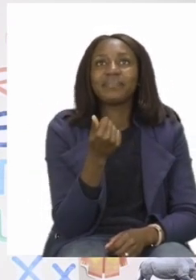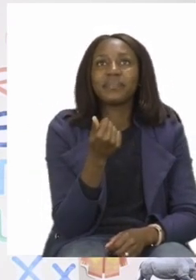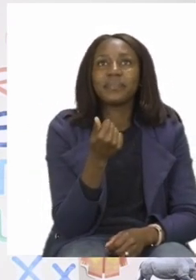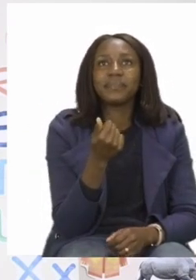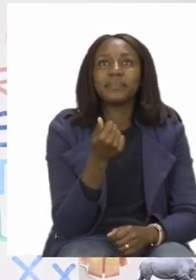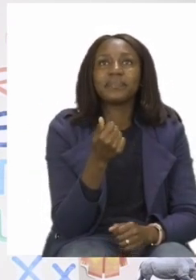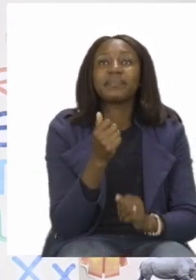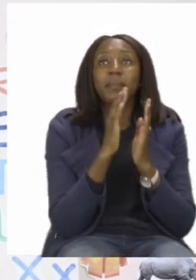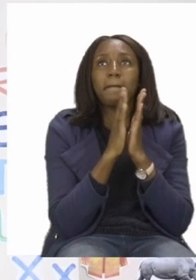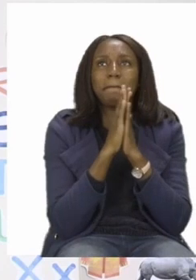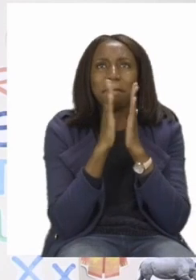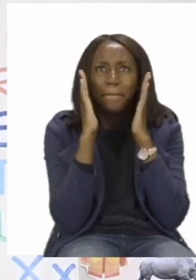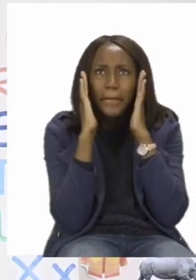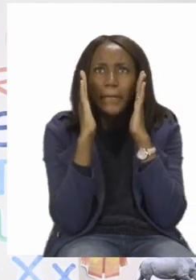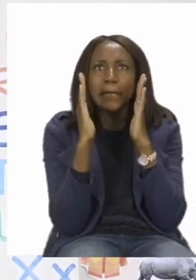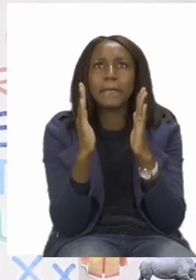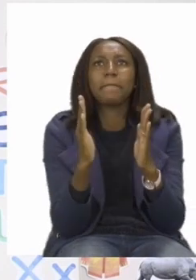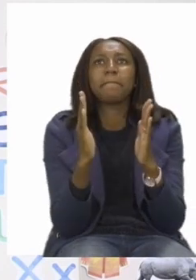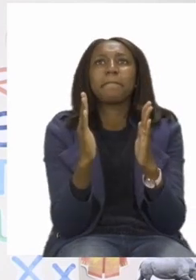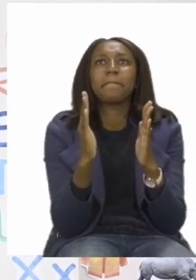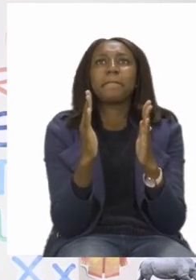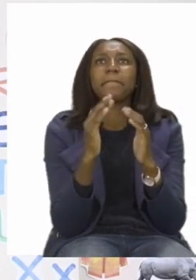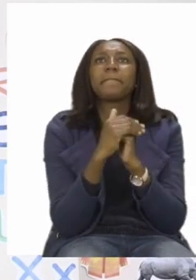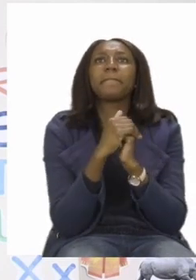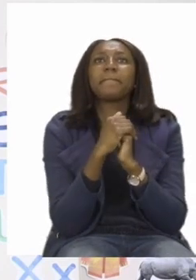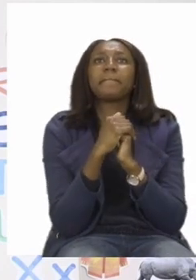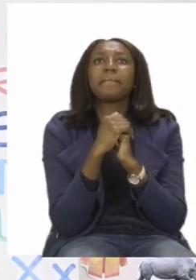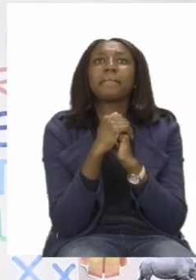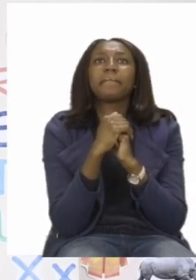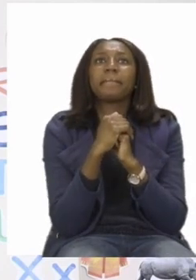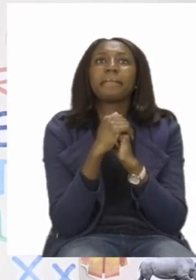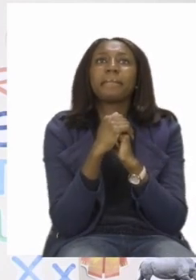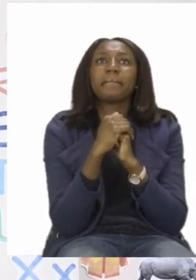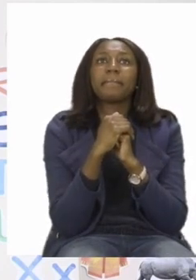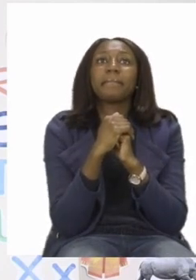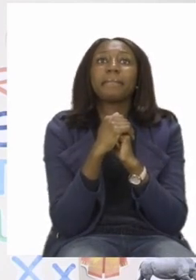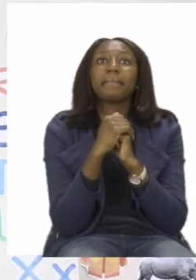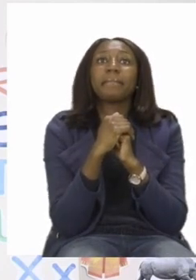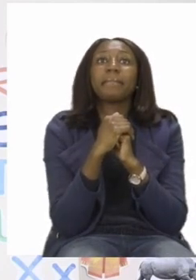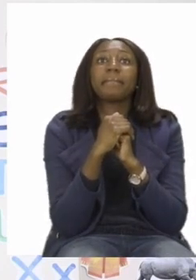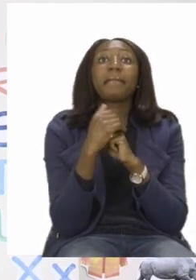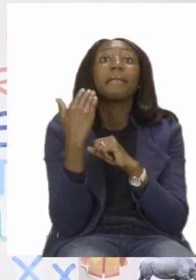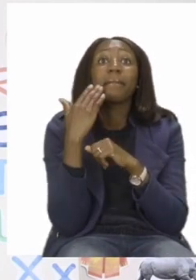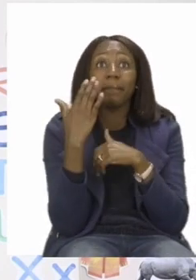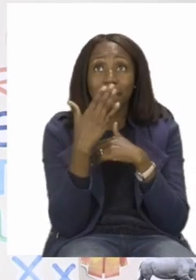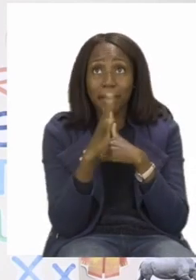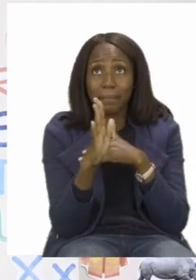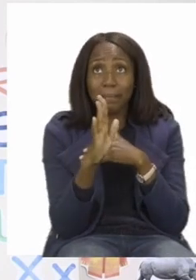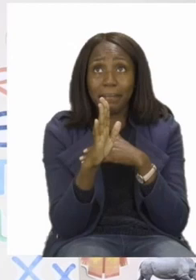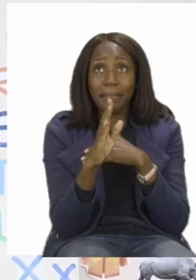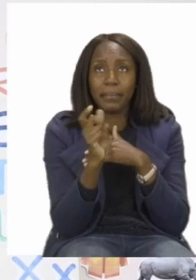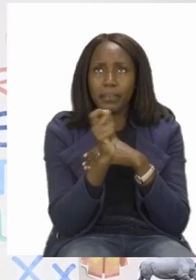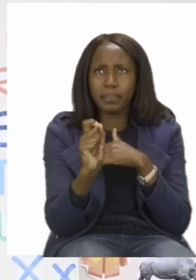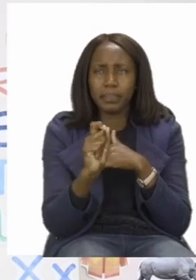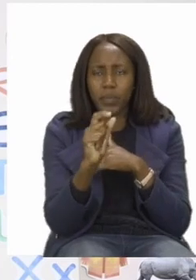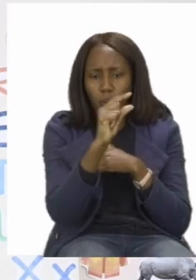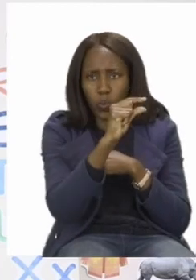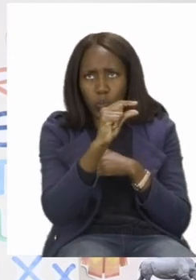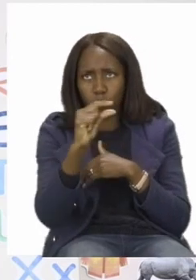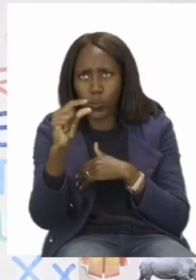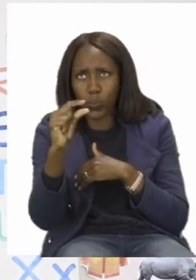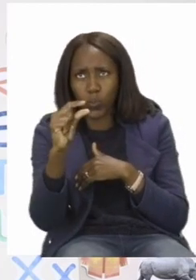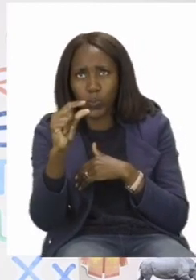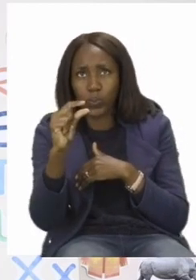pay close attention to all the clues. And when you get your answer, try and write the word